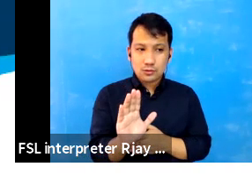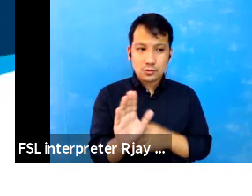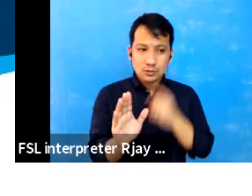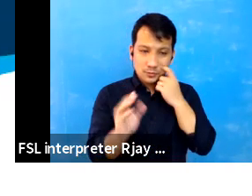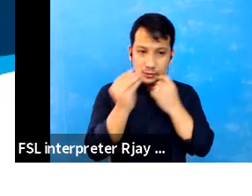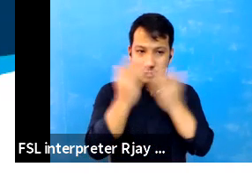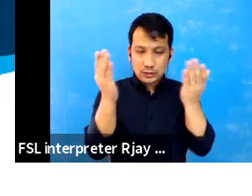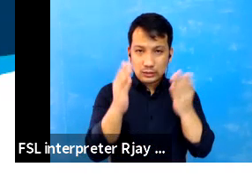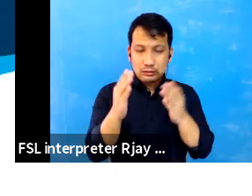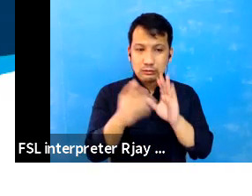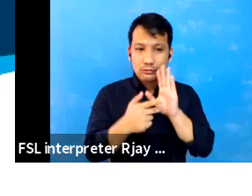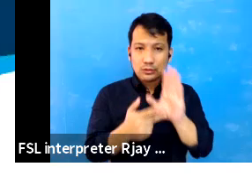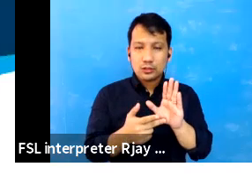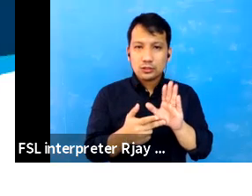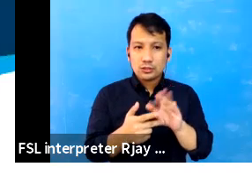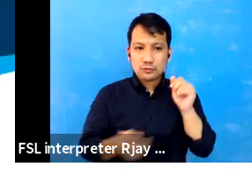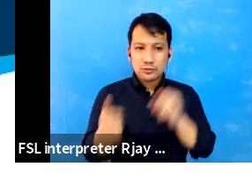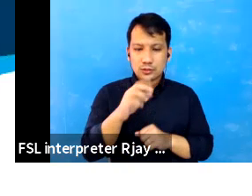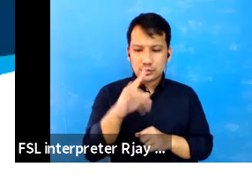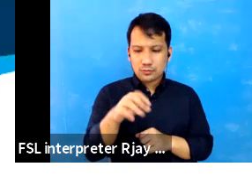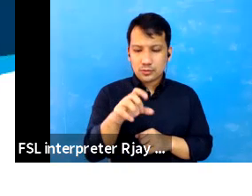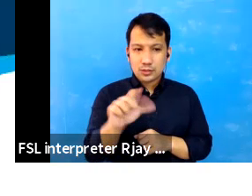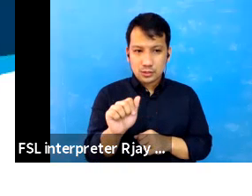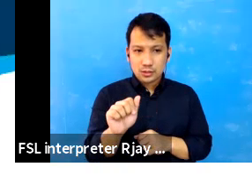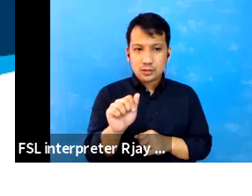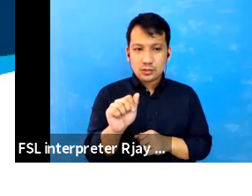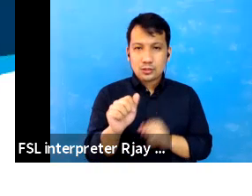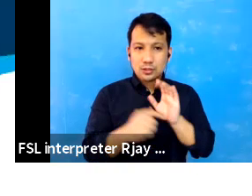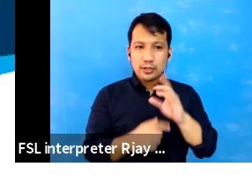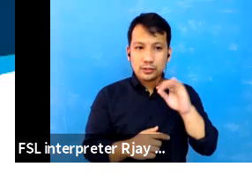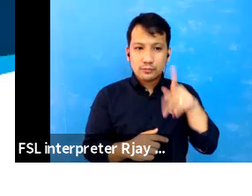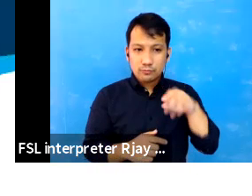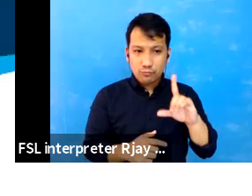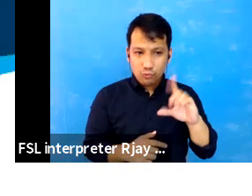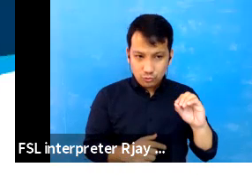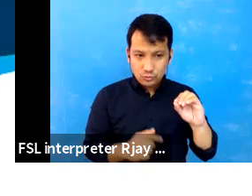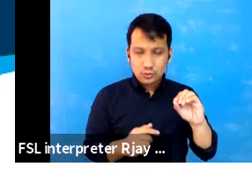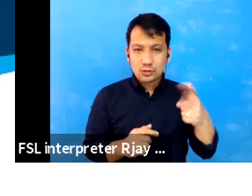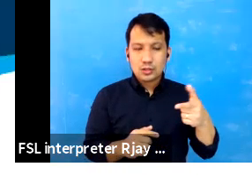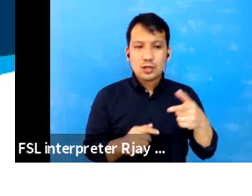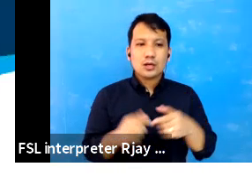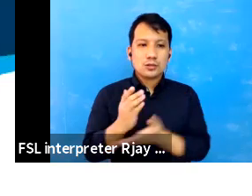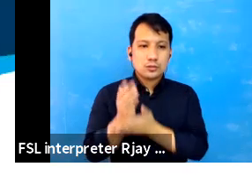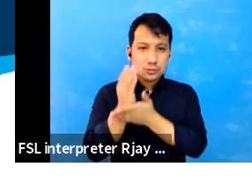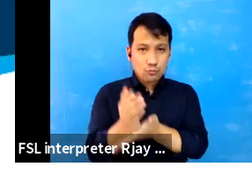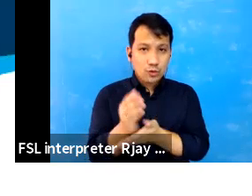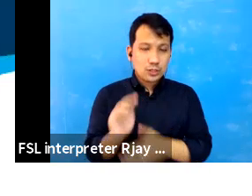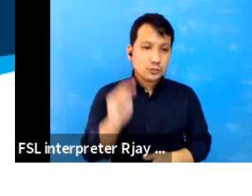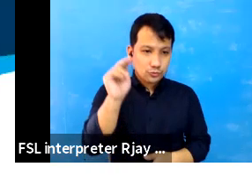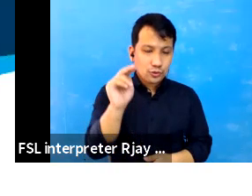two component cities of the Pitans City and Dipolog City. Zamboanga del Norte